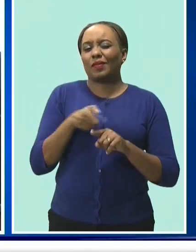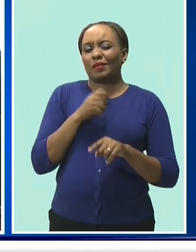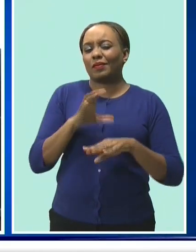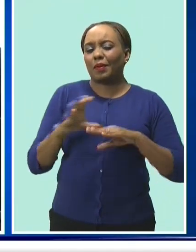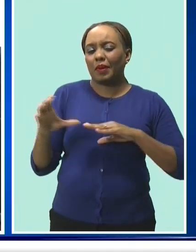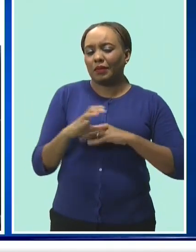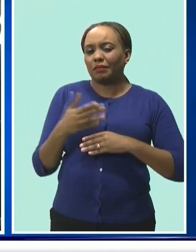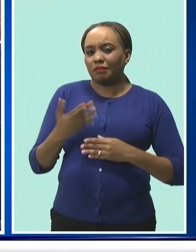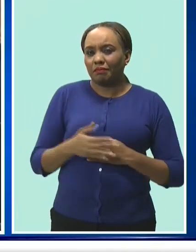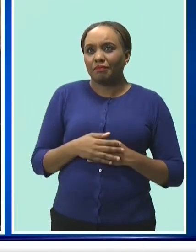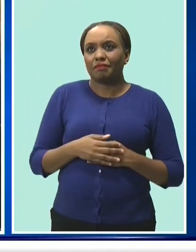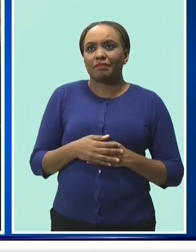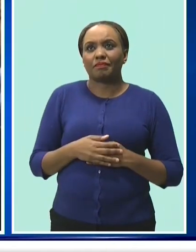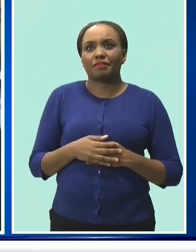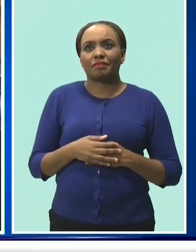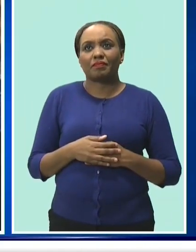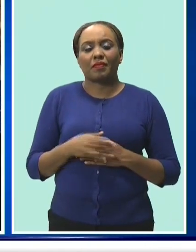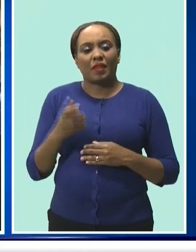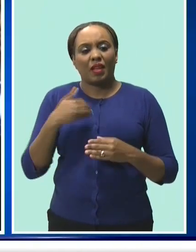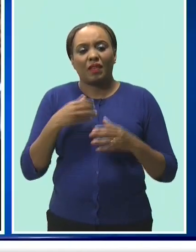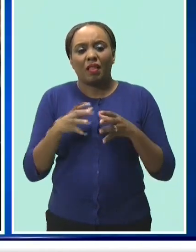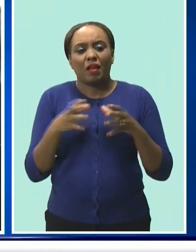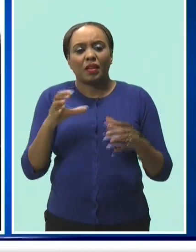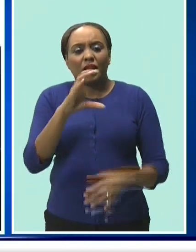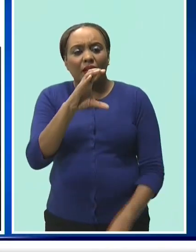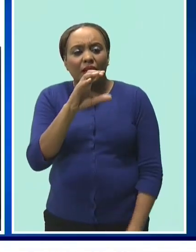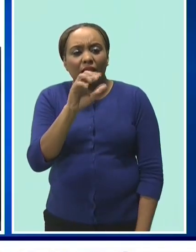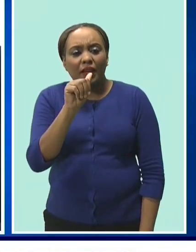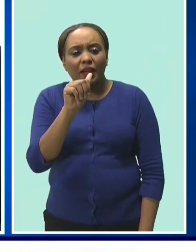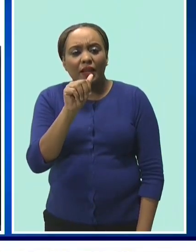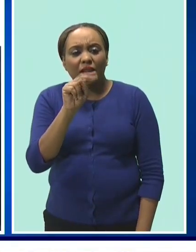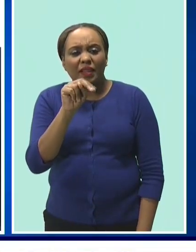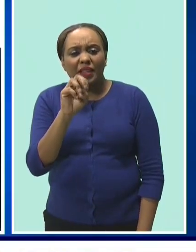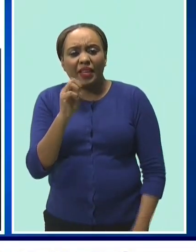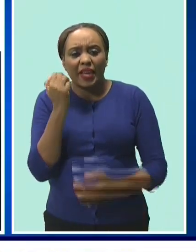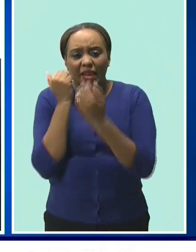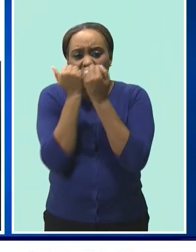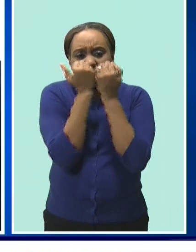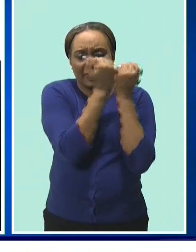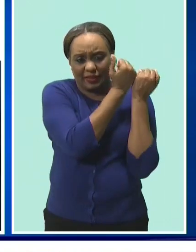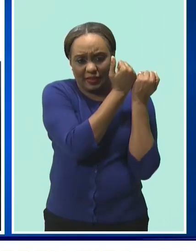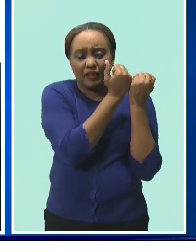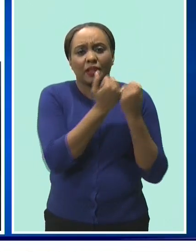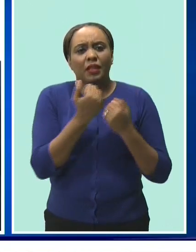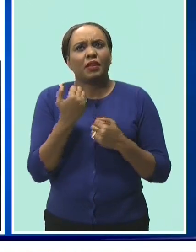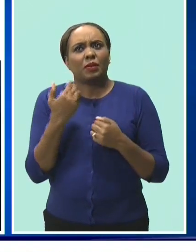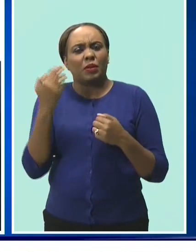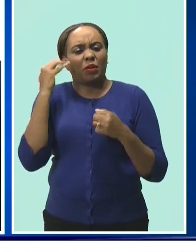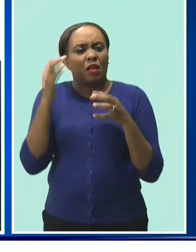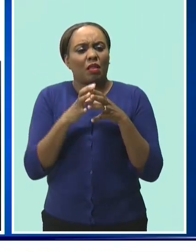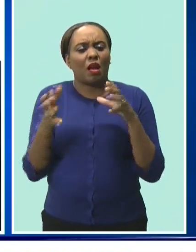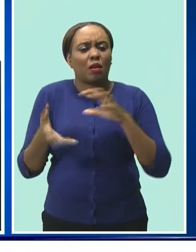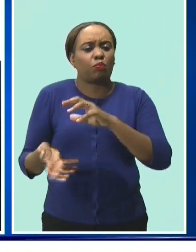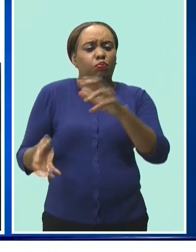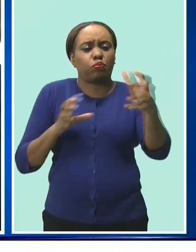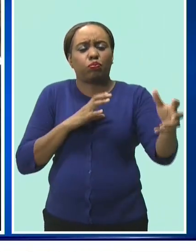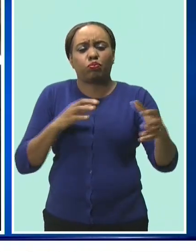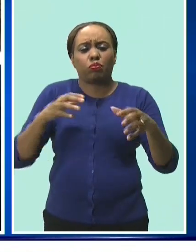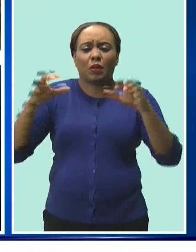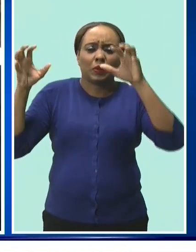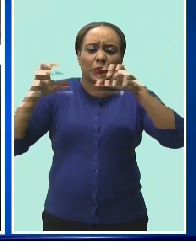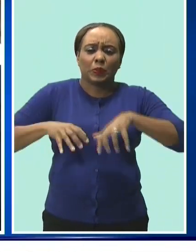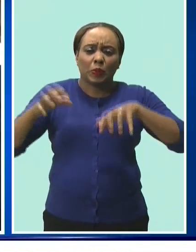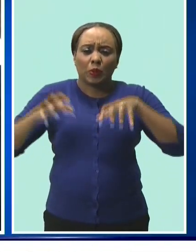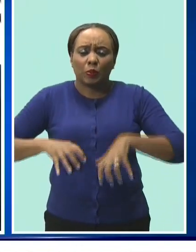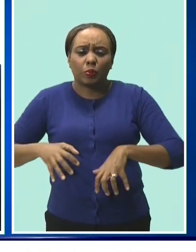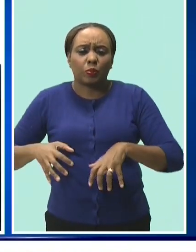Caribbean, hurricane, you get a lot of kind of disaster like that, so we can help, we